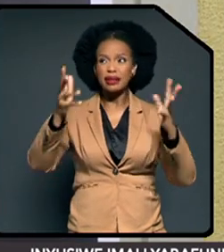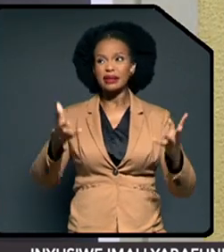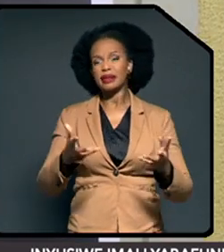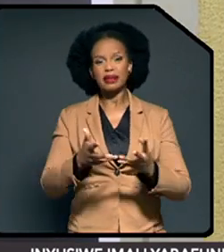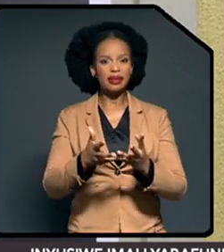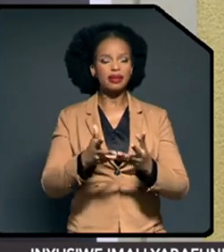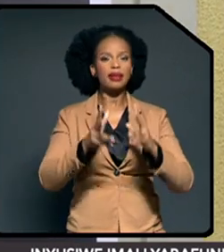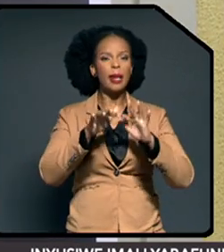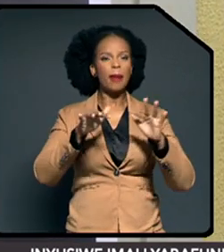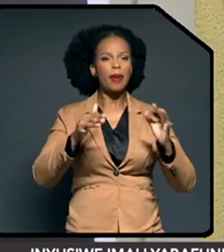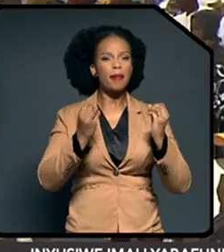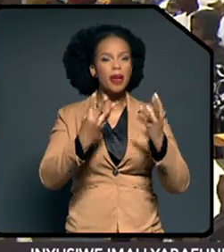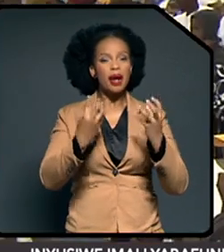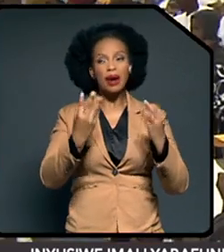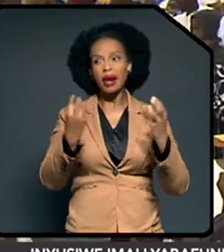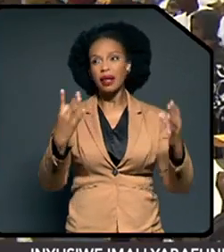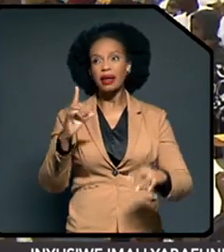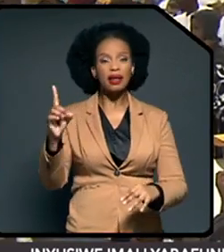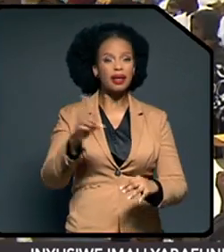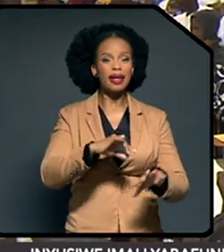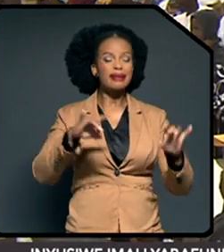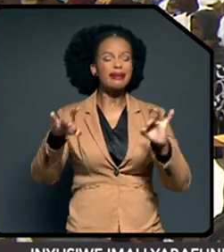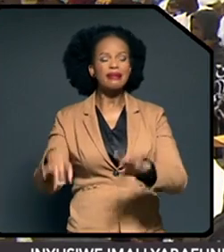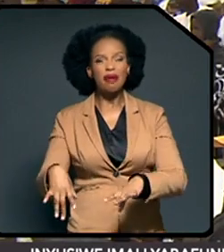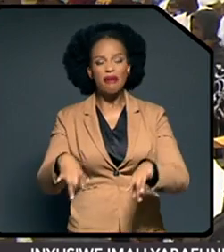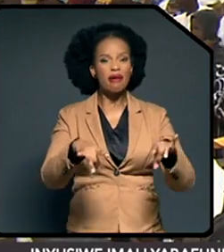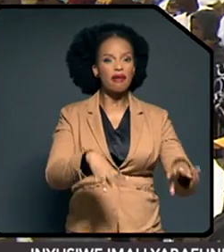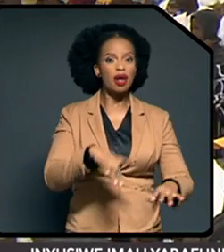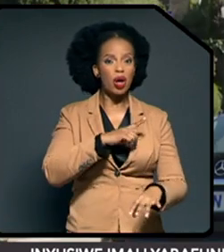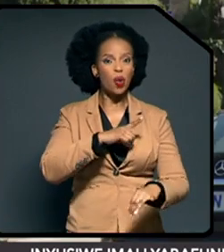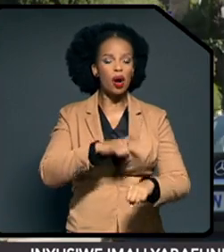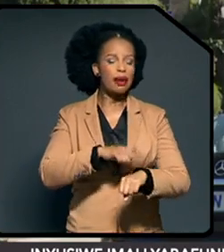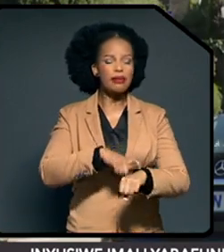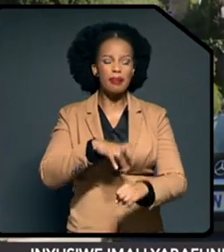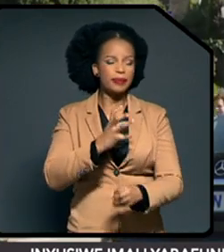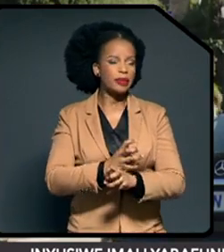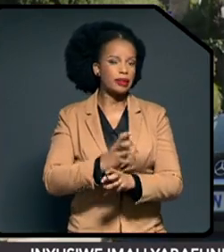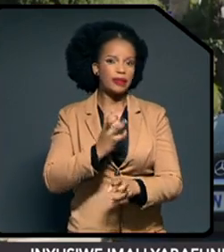been, suffering or, going through difficult times. And,